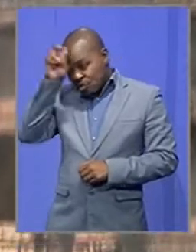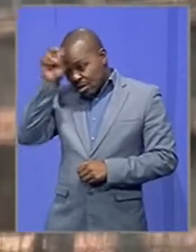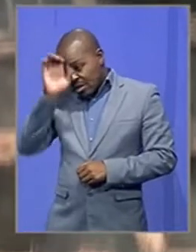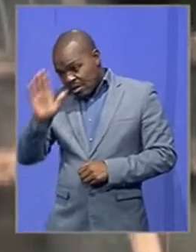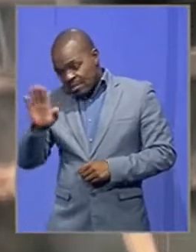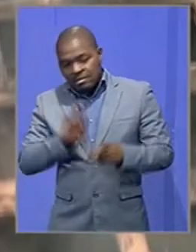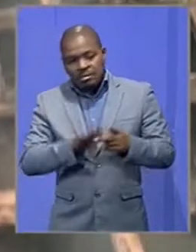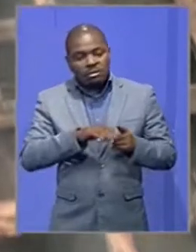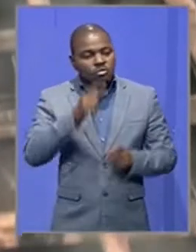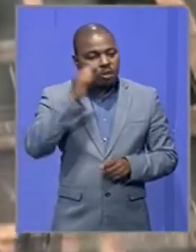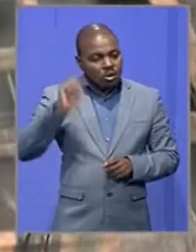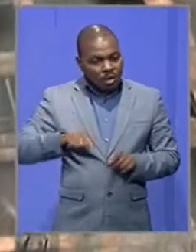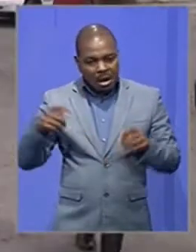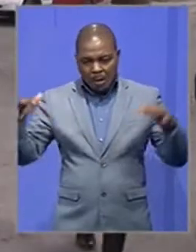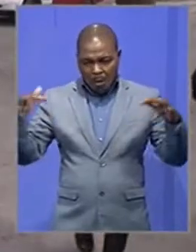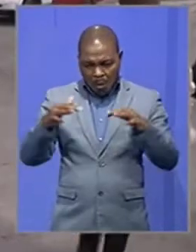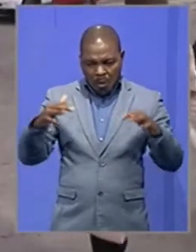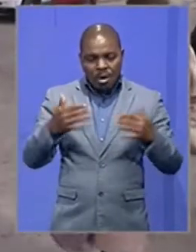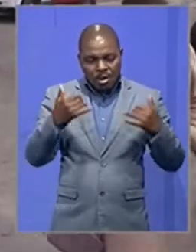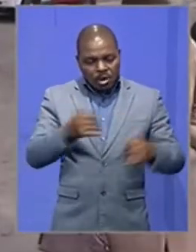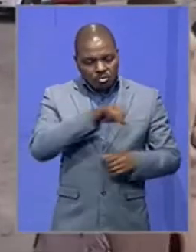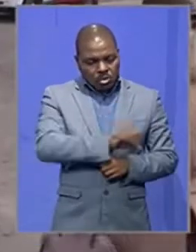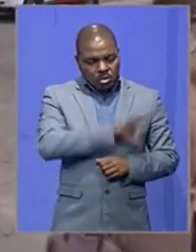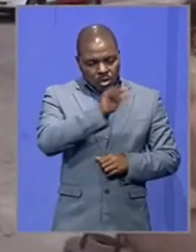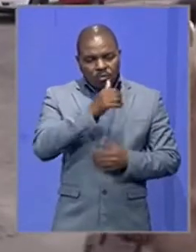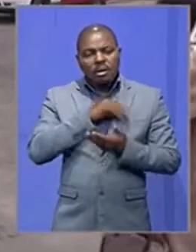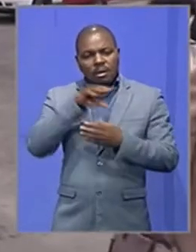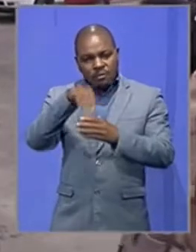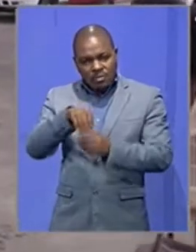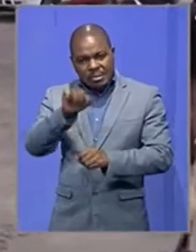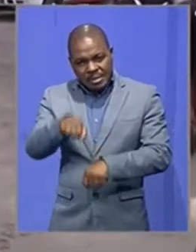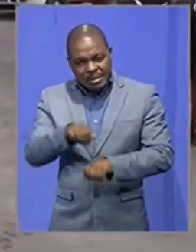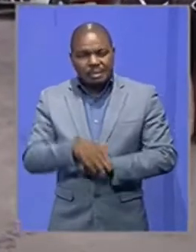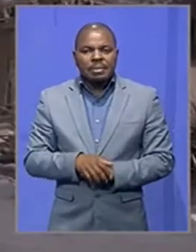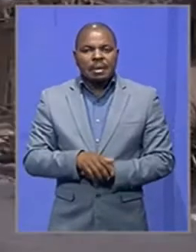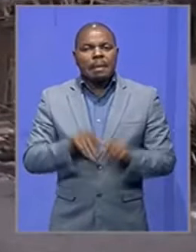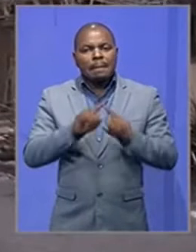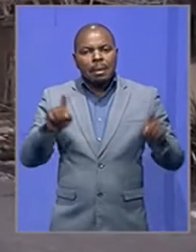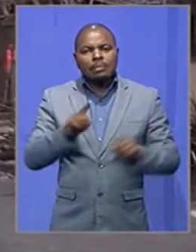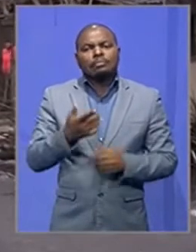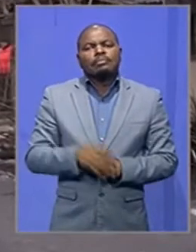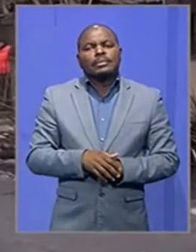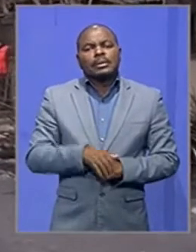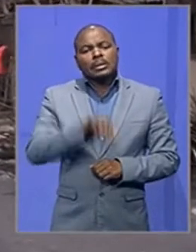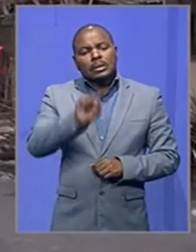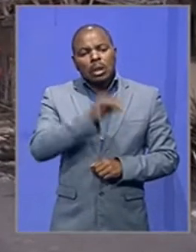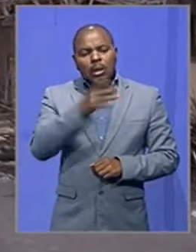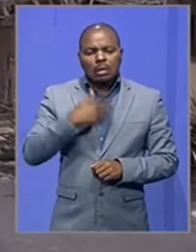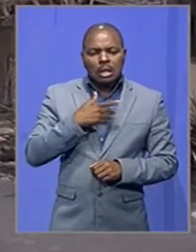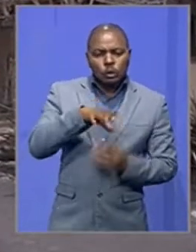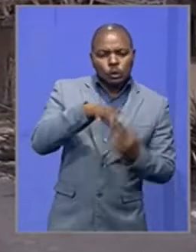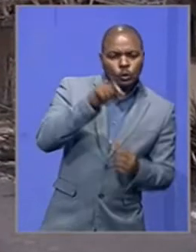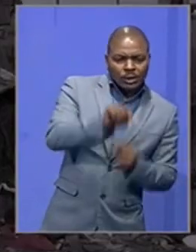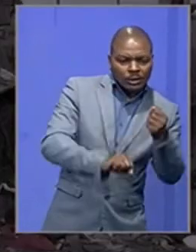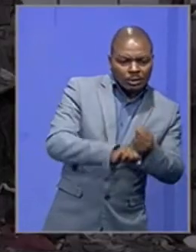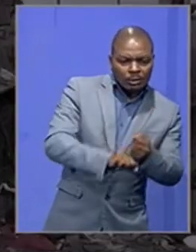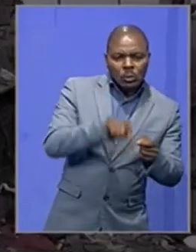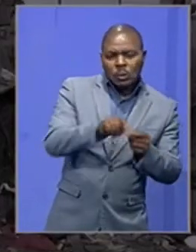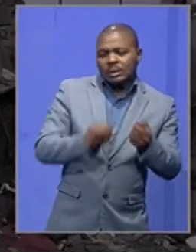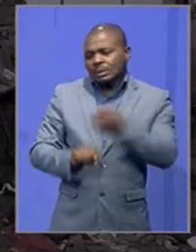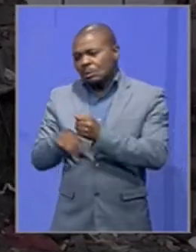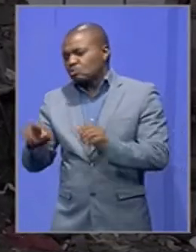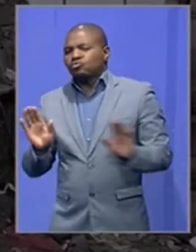dile gore Afrika Borwa e kopiwe go tsaya karolo, mme go gateletse ntlha ya gore naga ga e kitla e tsaya letlhakore fela se naga e ileng go se